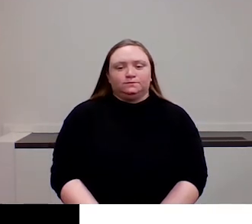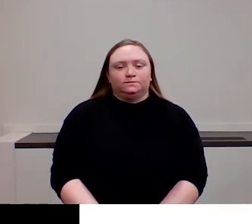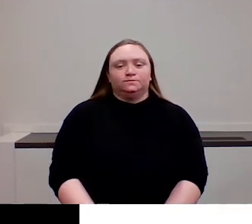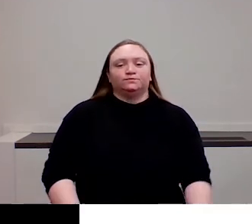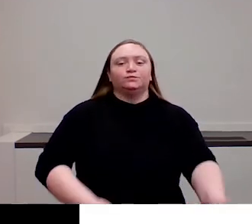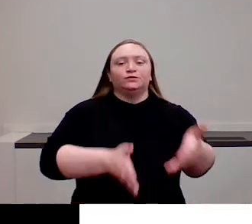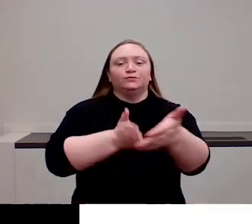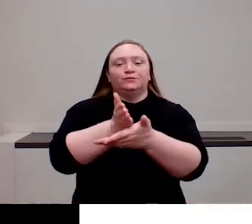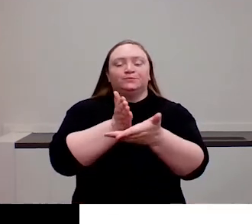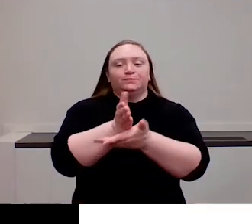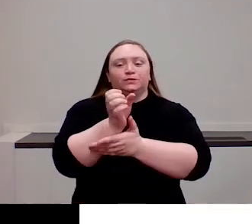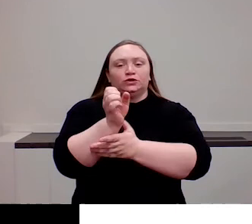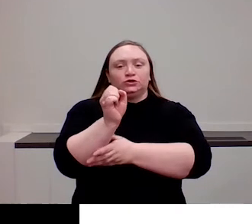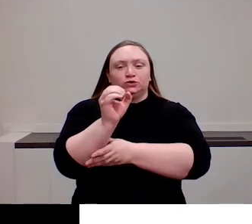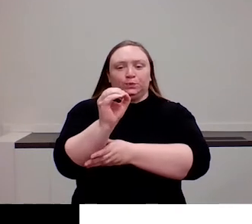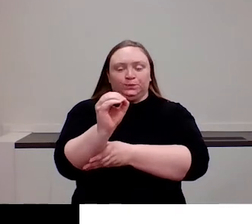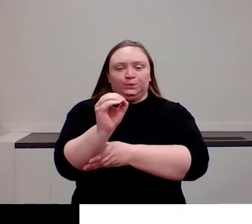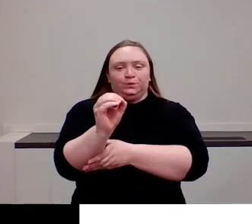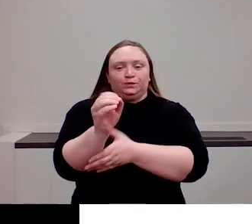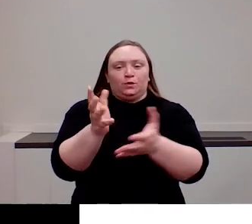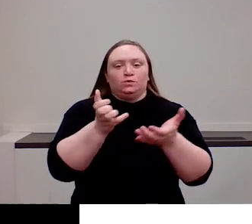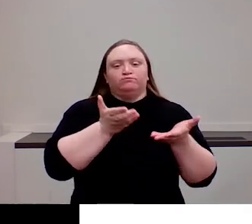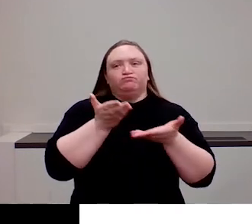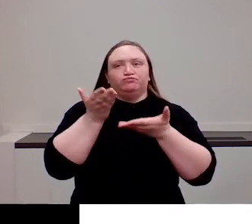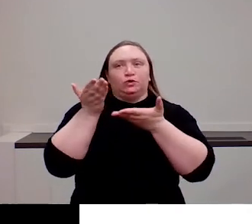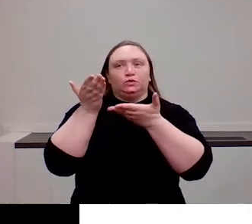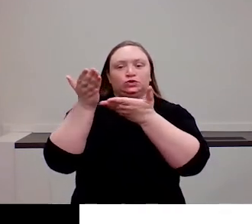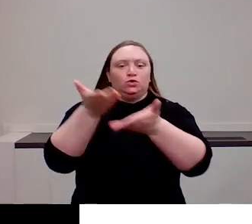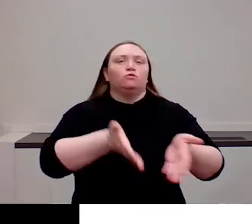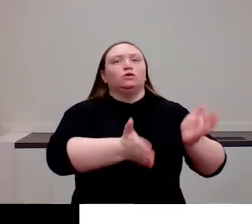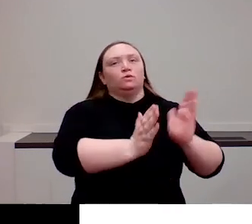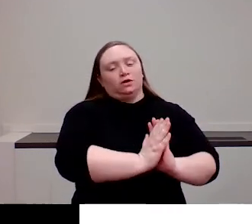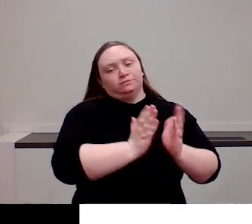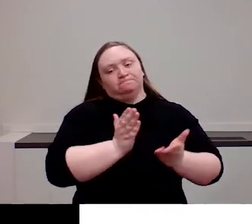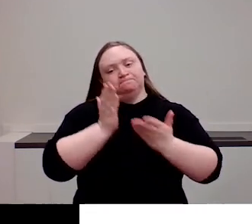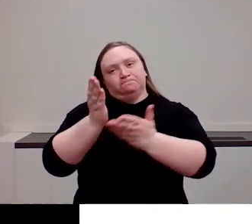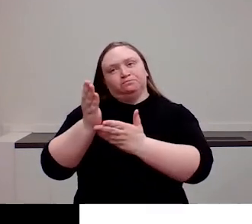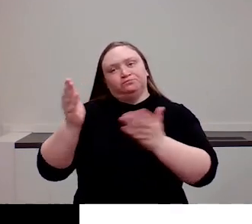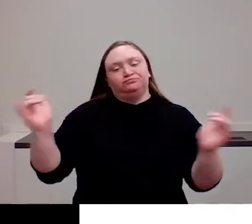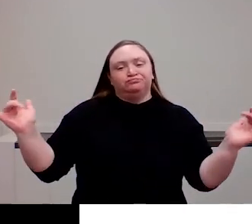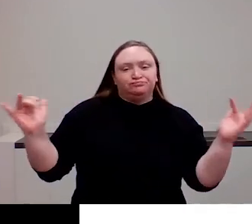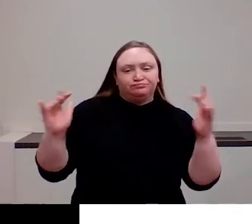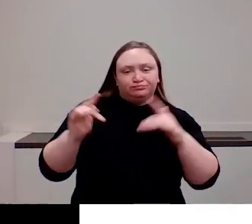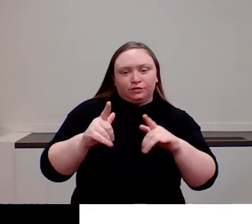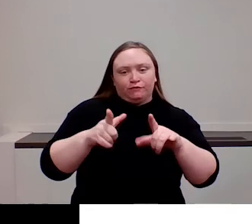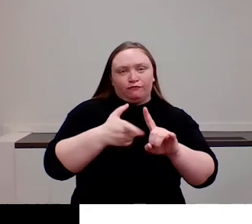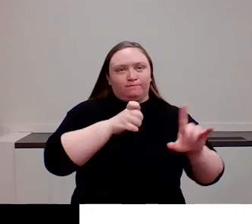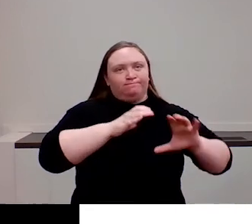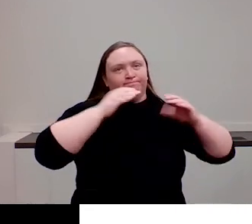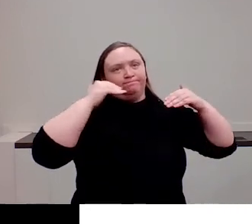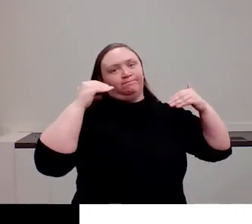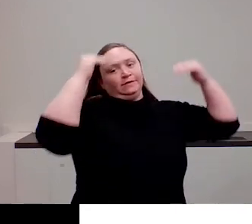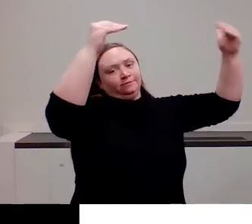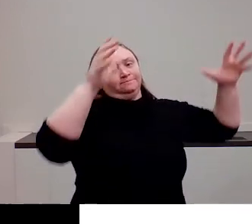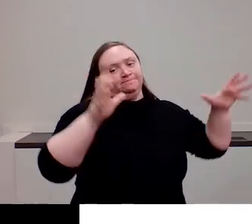right, so I would like to make a motion or request a motion to reconvene from executive session.